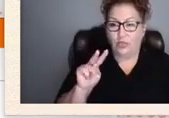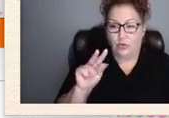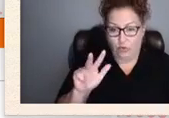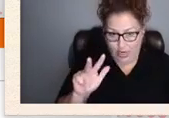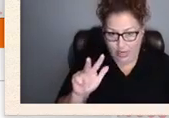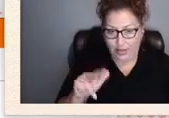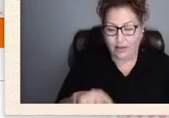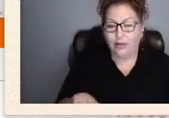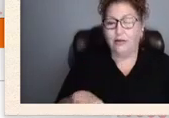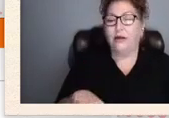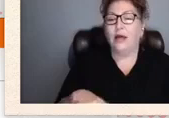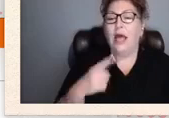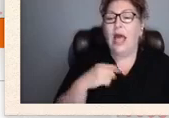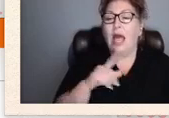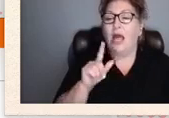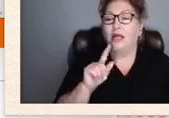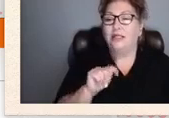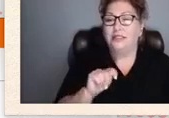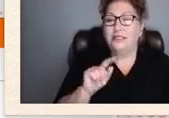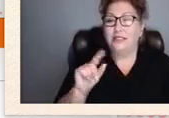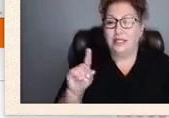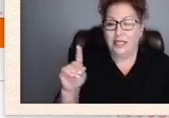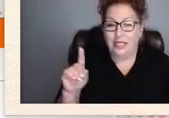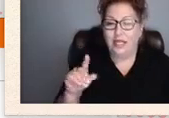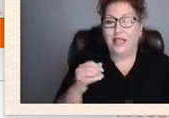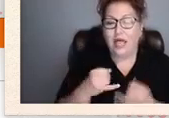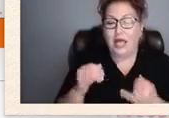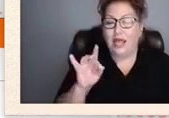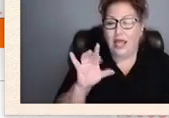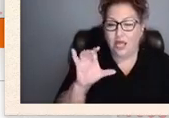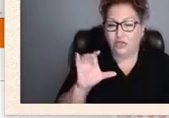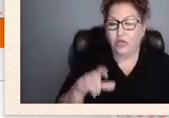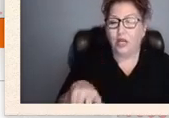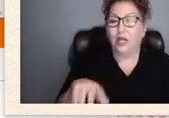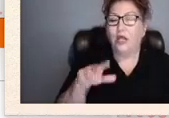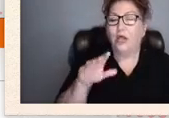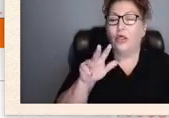1-800-342-0823. Our DD line is